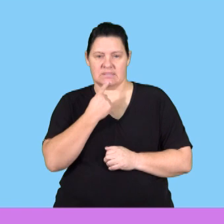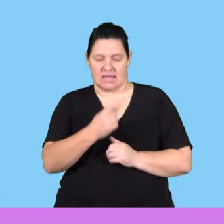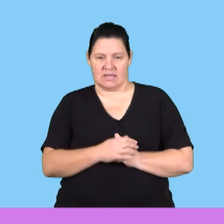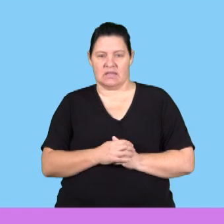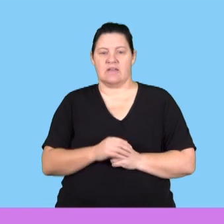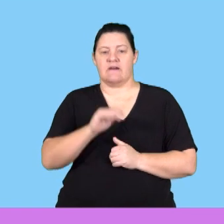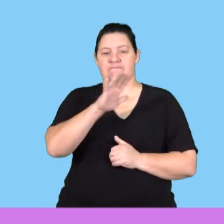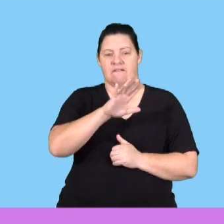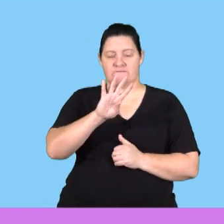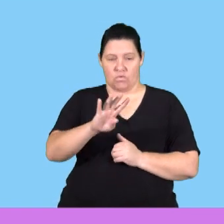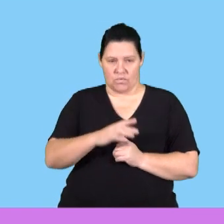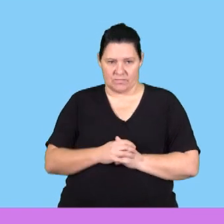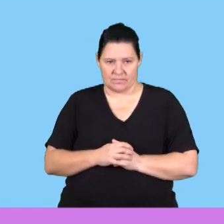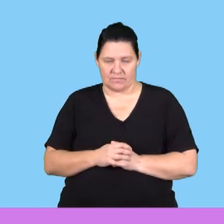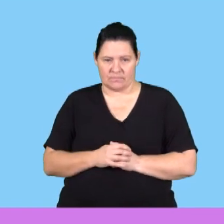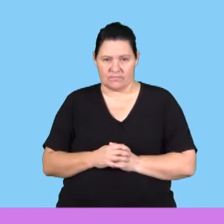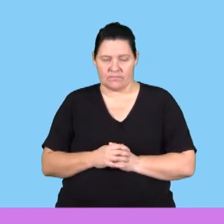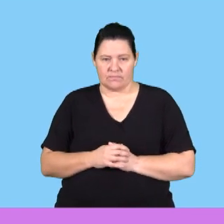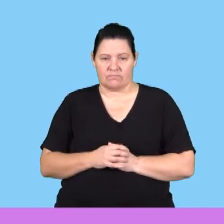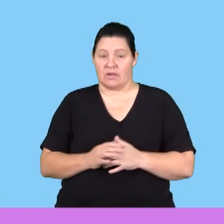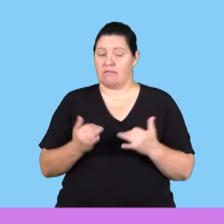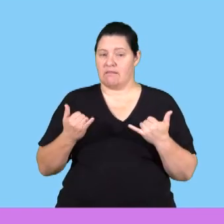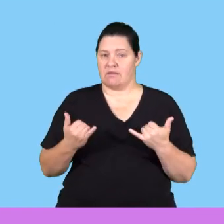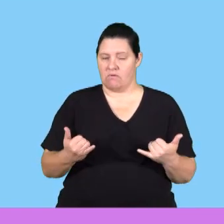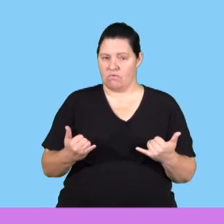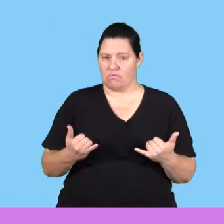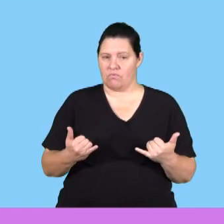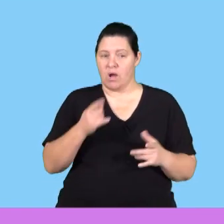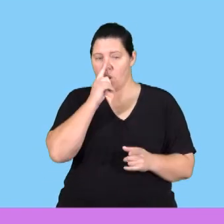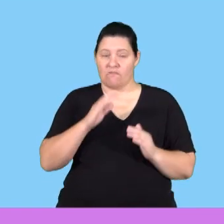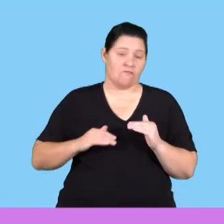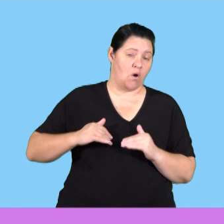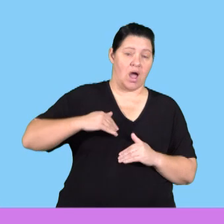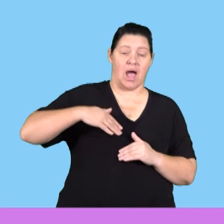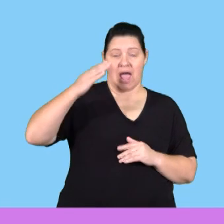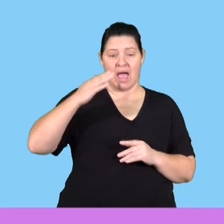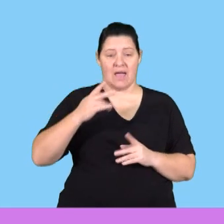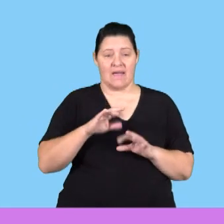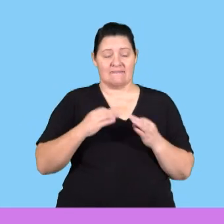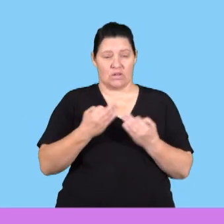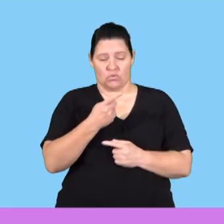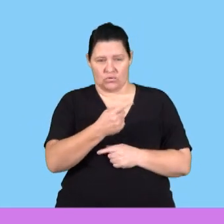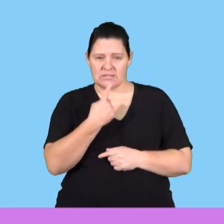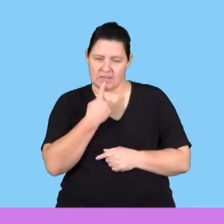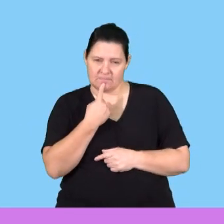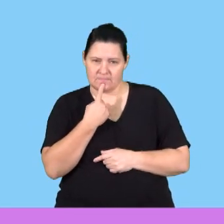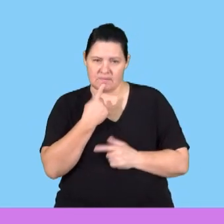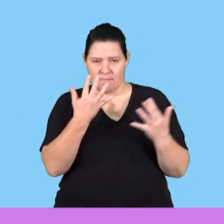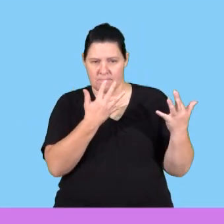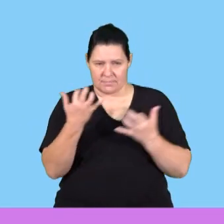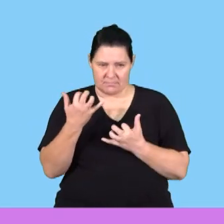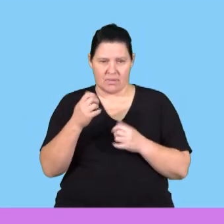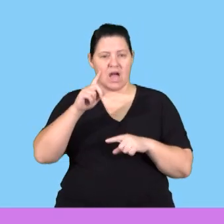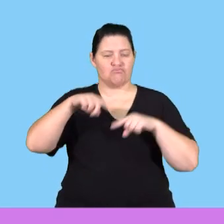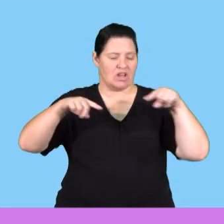say 54. Okay? So now, I'm looking for the highest value. But my formula here says